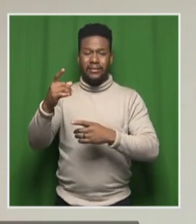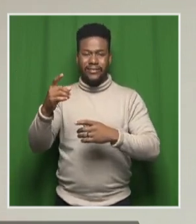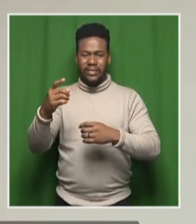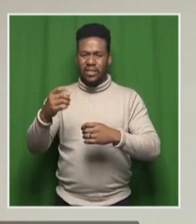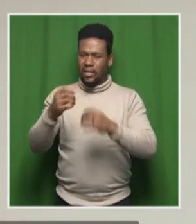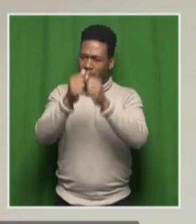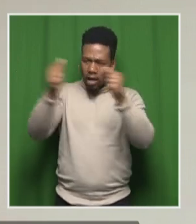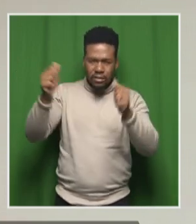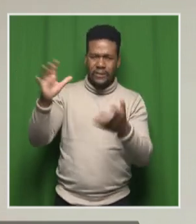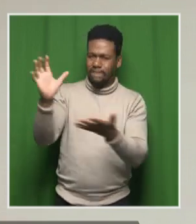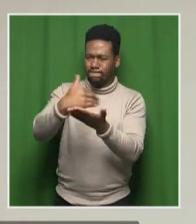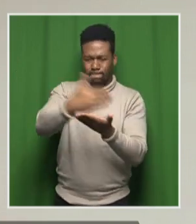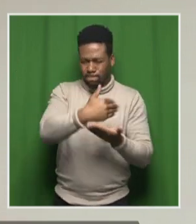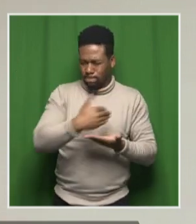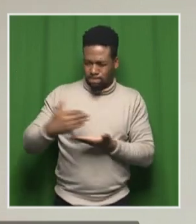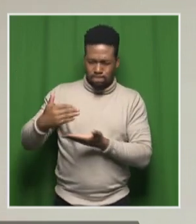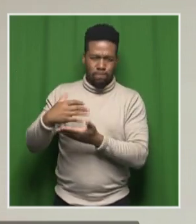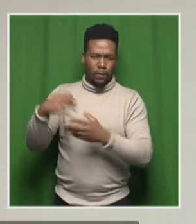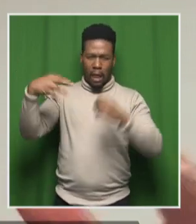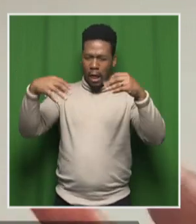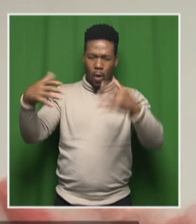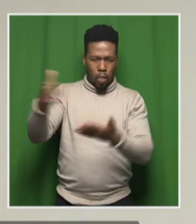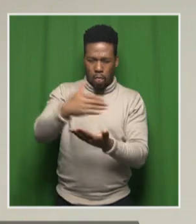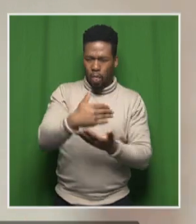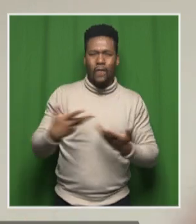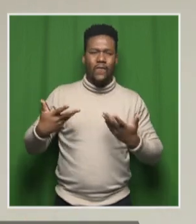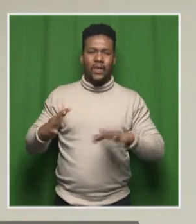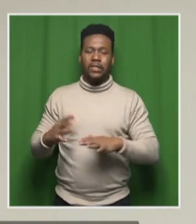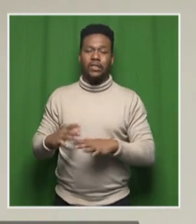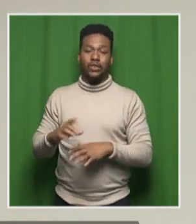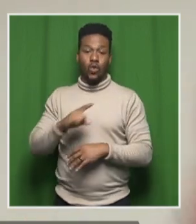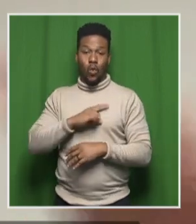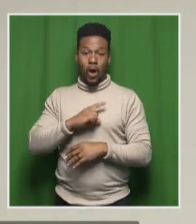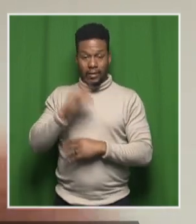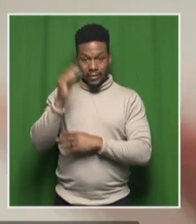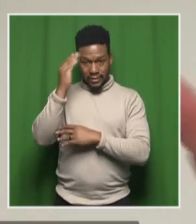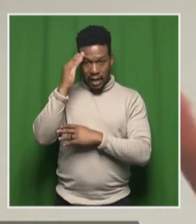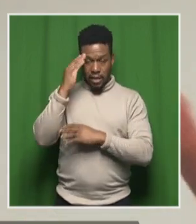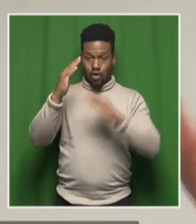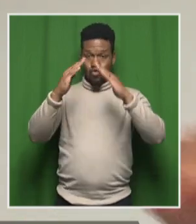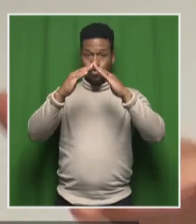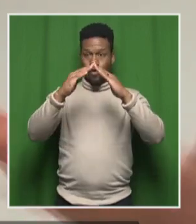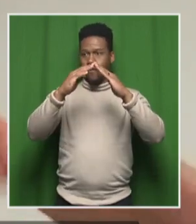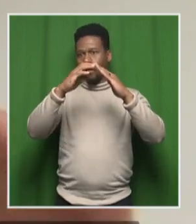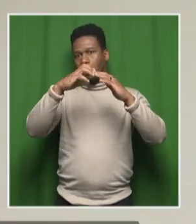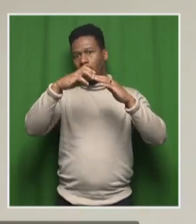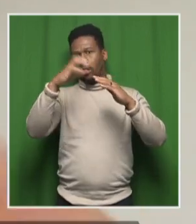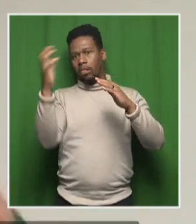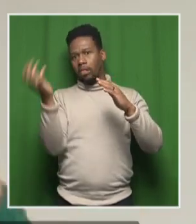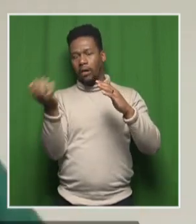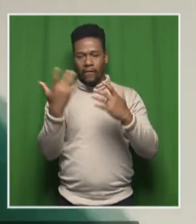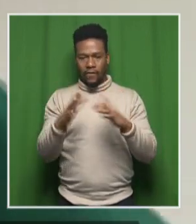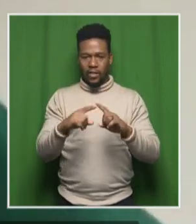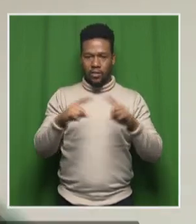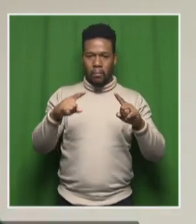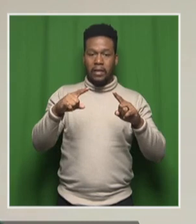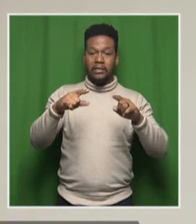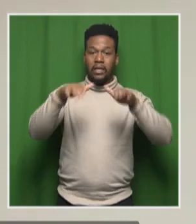damage control as we could at that point, because we knew the roof was off, but our ceiling was still intact at that